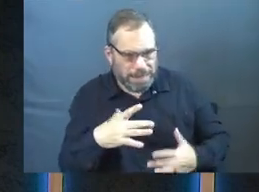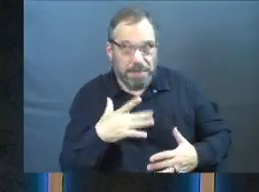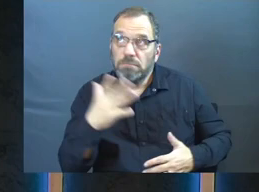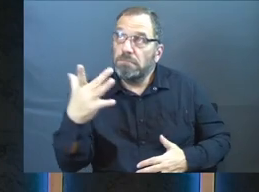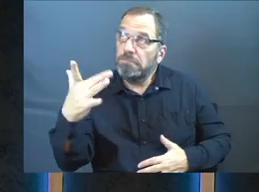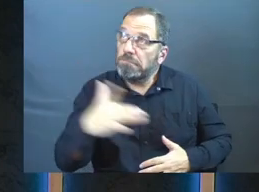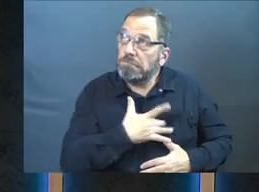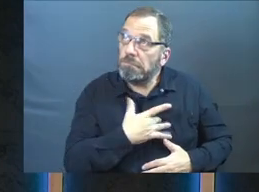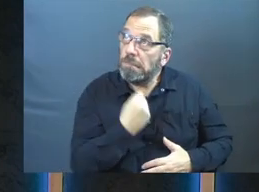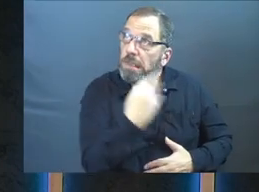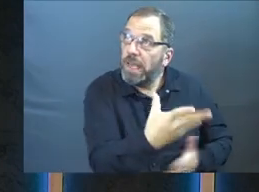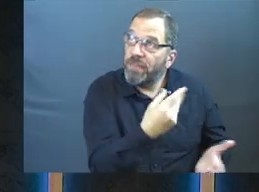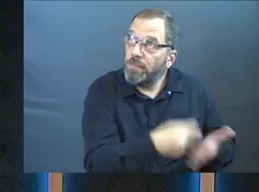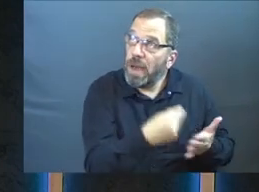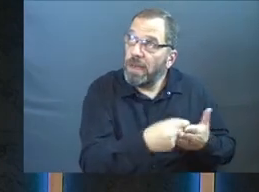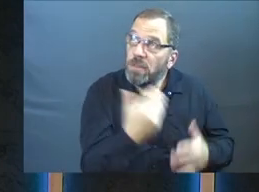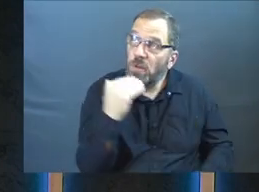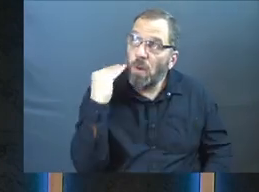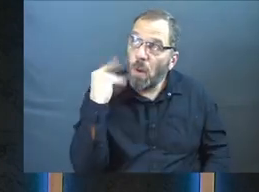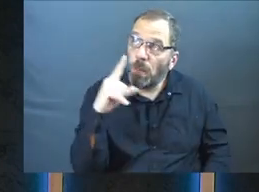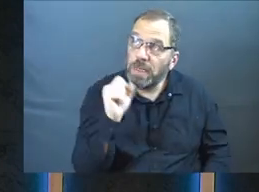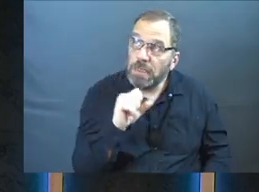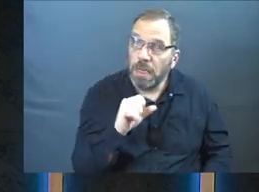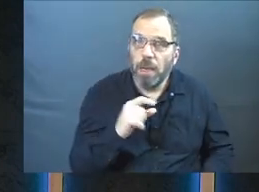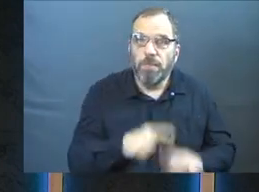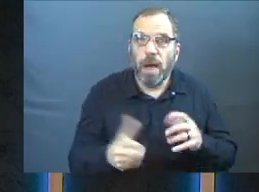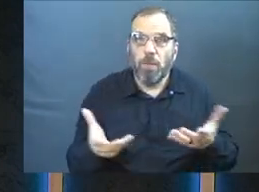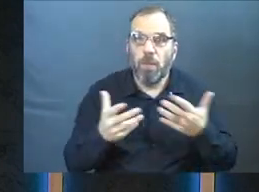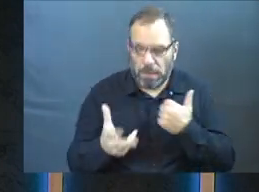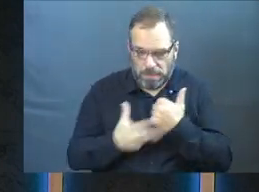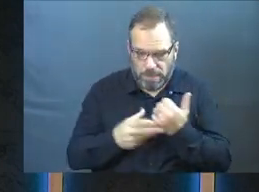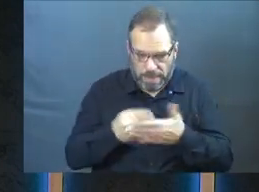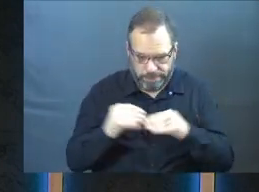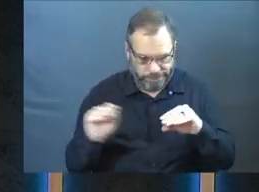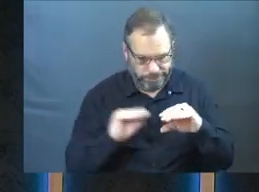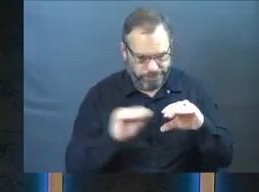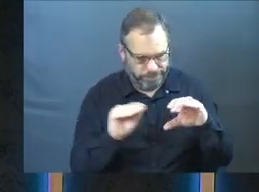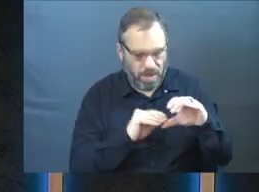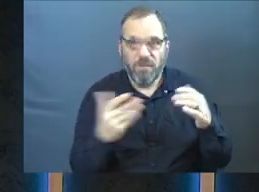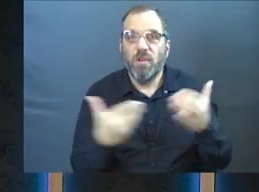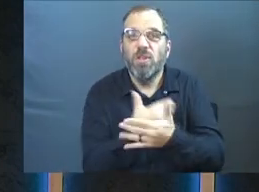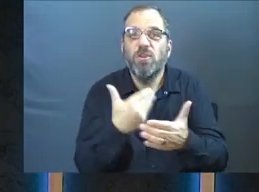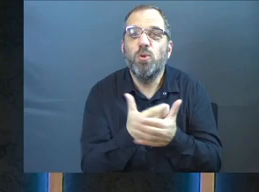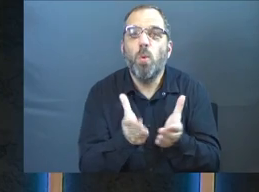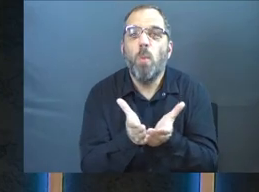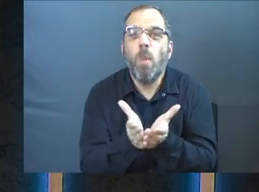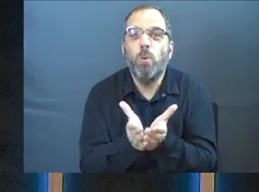that God's saying, give the money to the homeless person, yet we want to save up for the new boat.